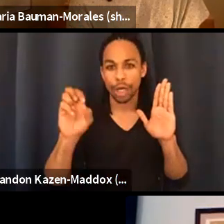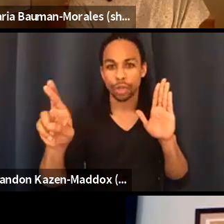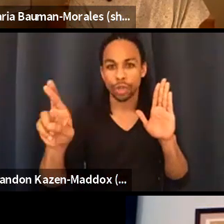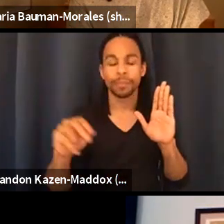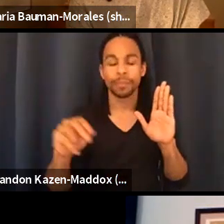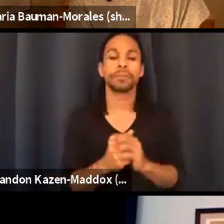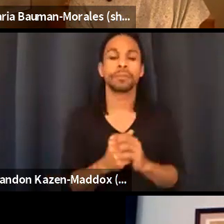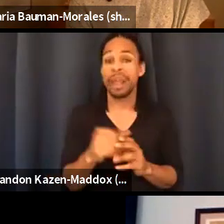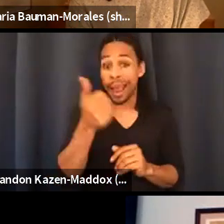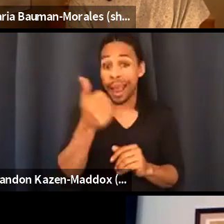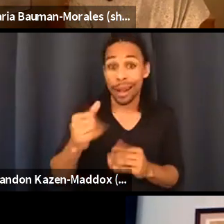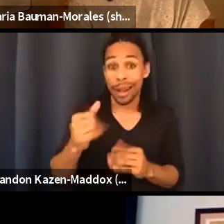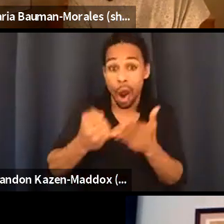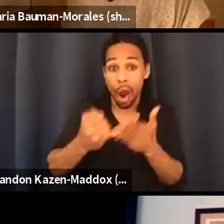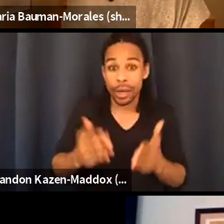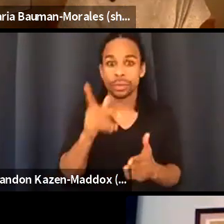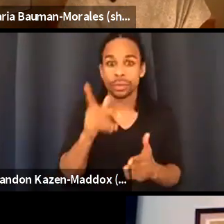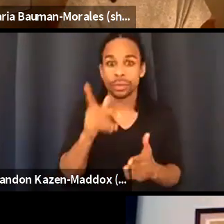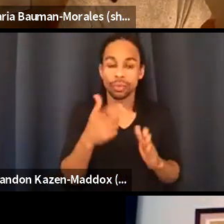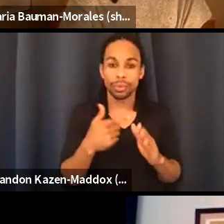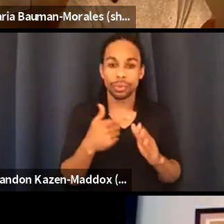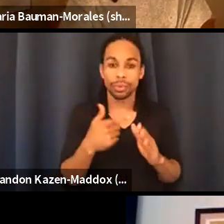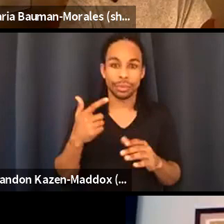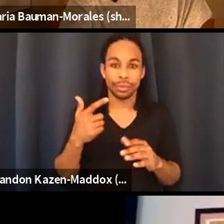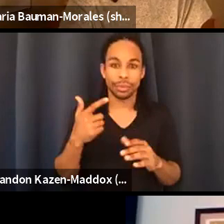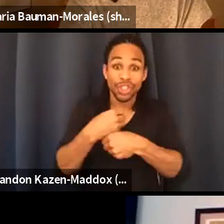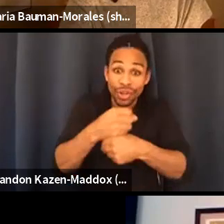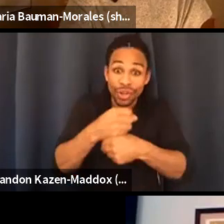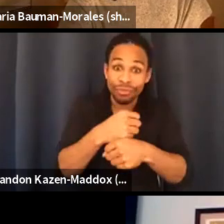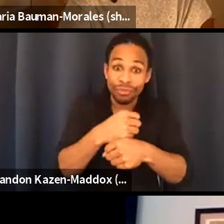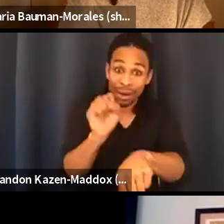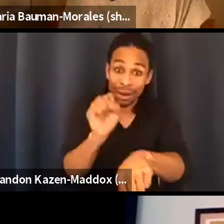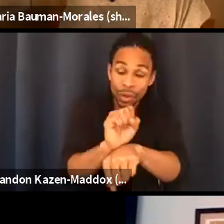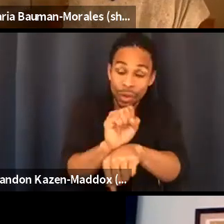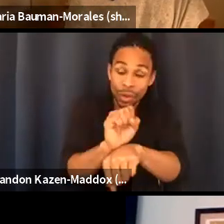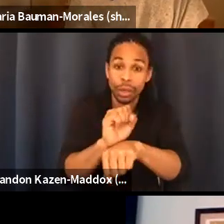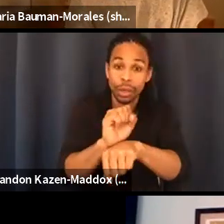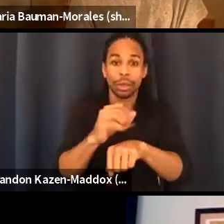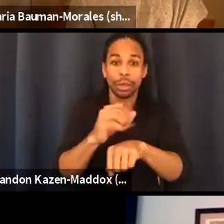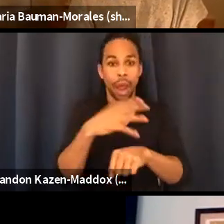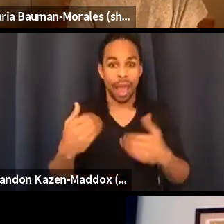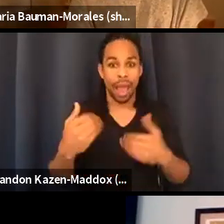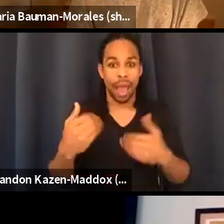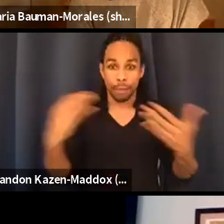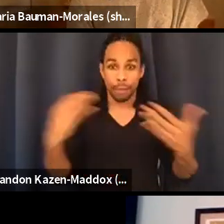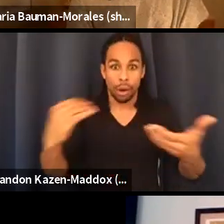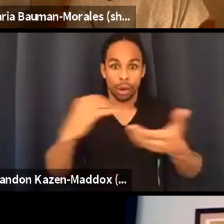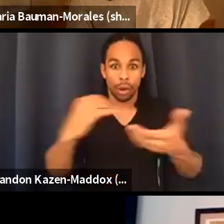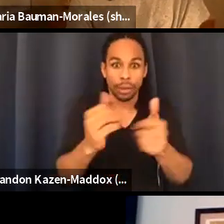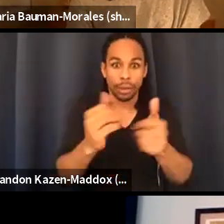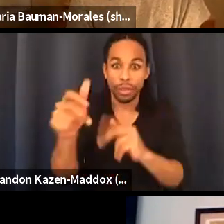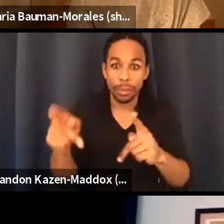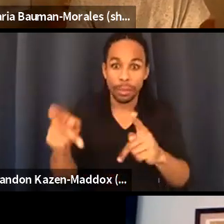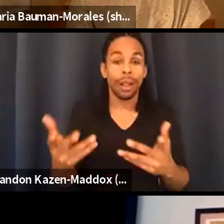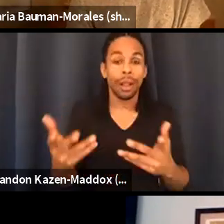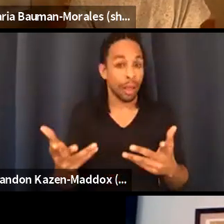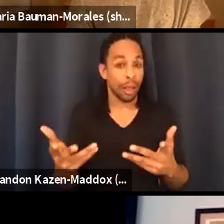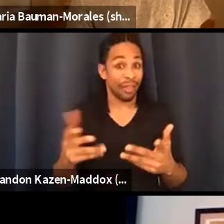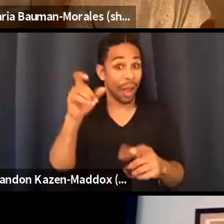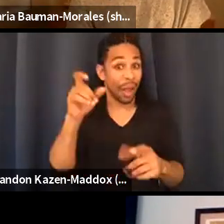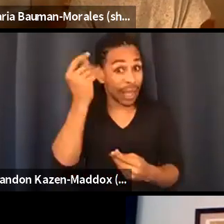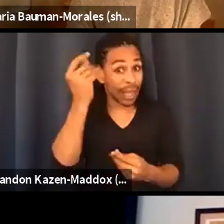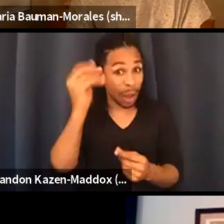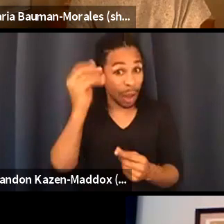and coming into partnership with another person can also be thinking about this. But I've seen,